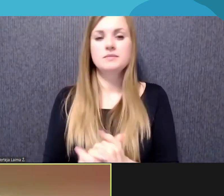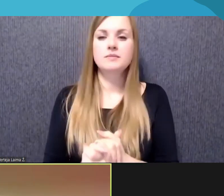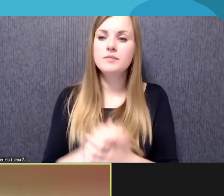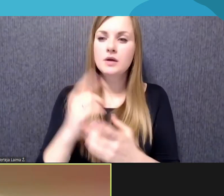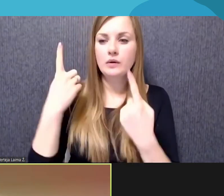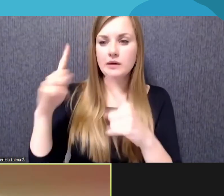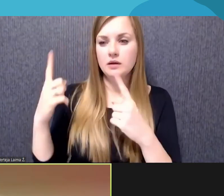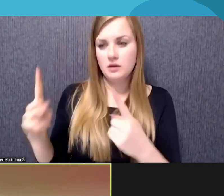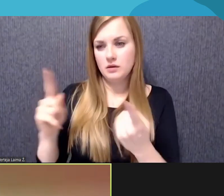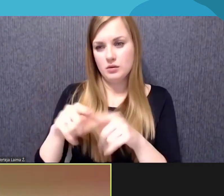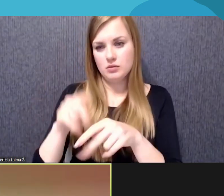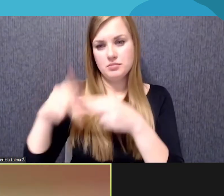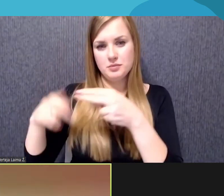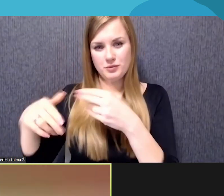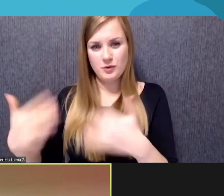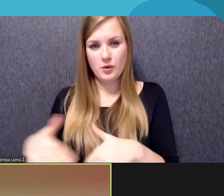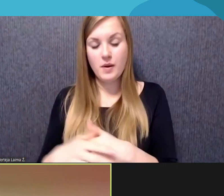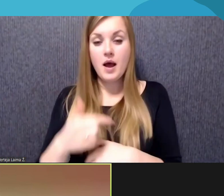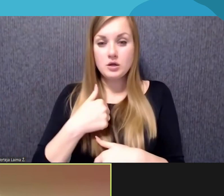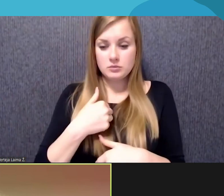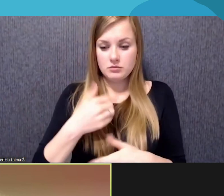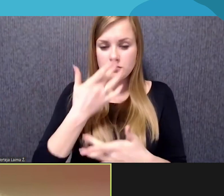Ms. Murauskienė.